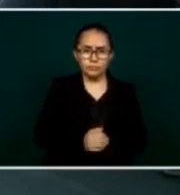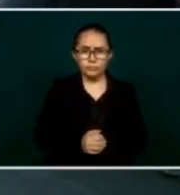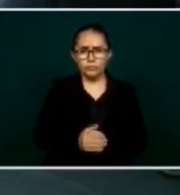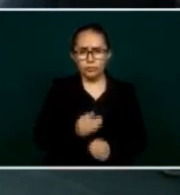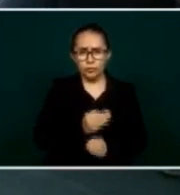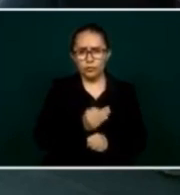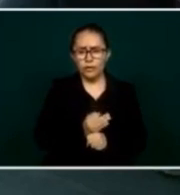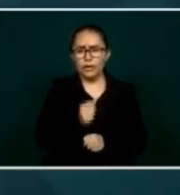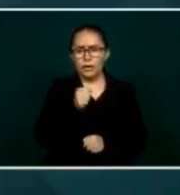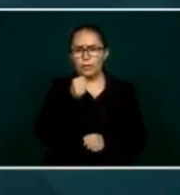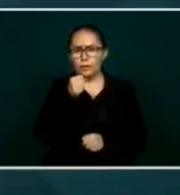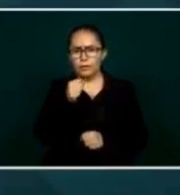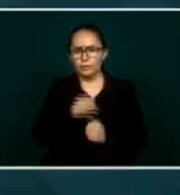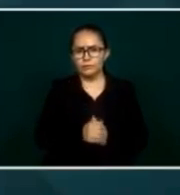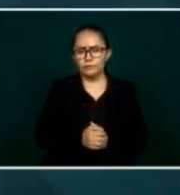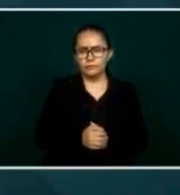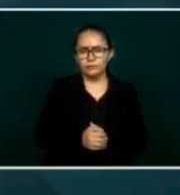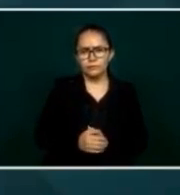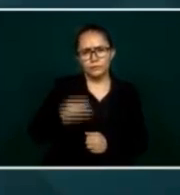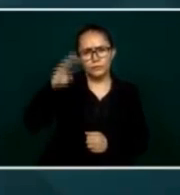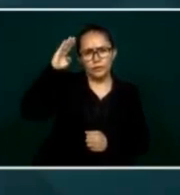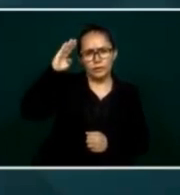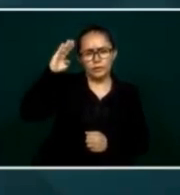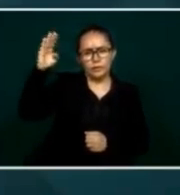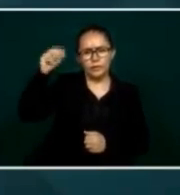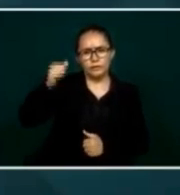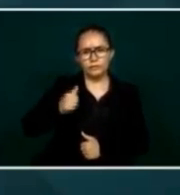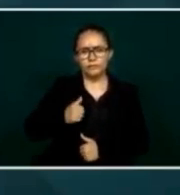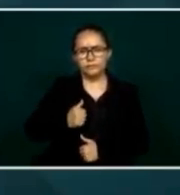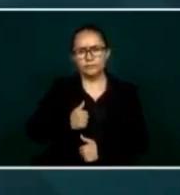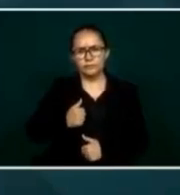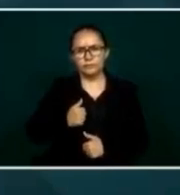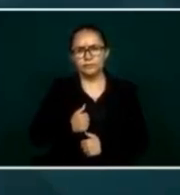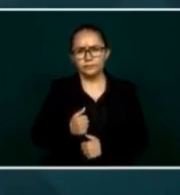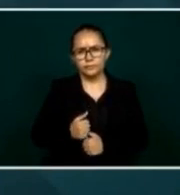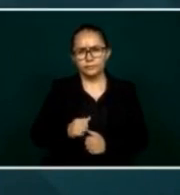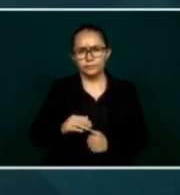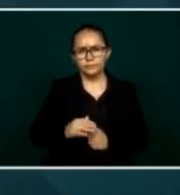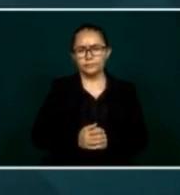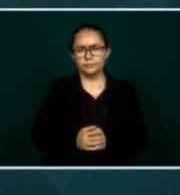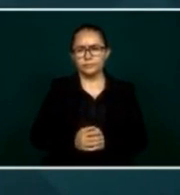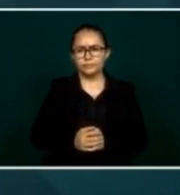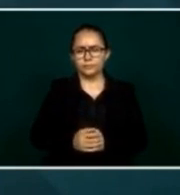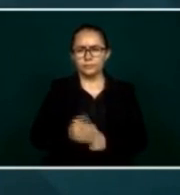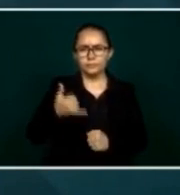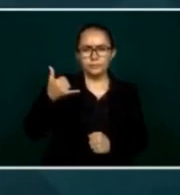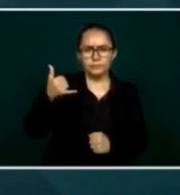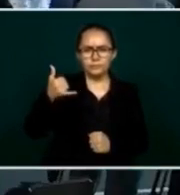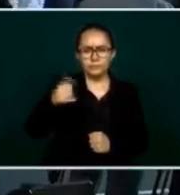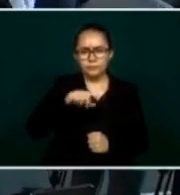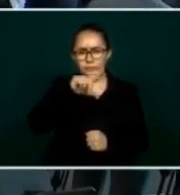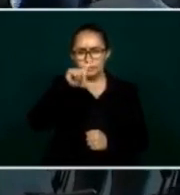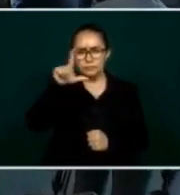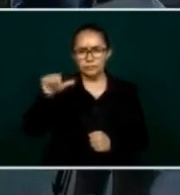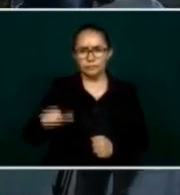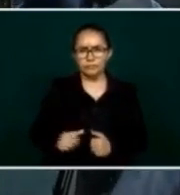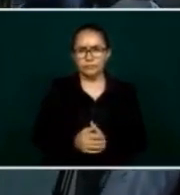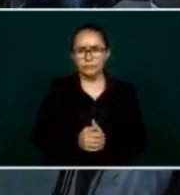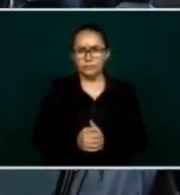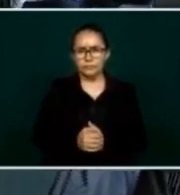you're in agreement with this, we're gonna let Luis Crescencio, General, speak now. And